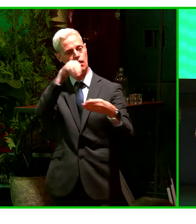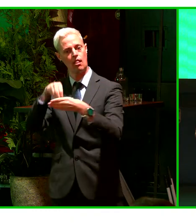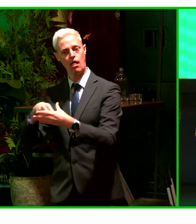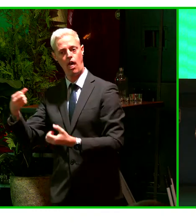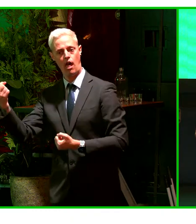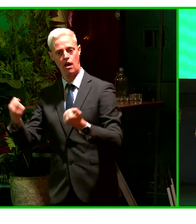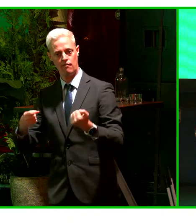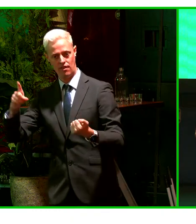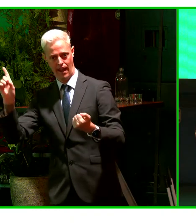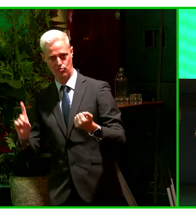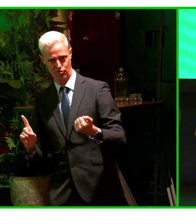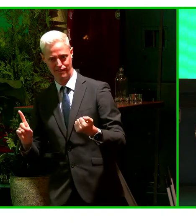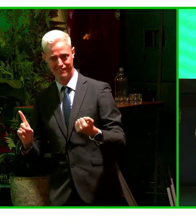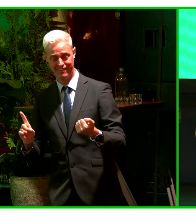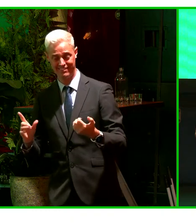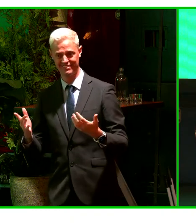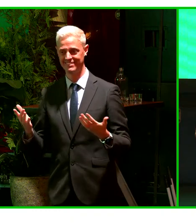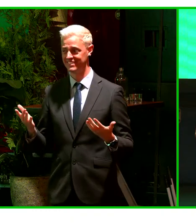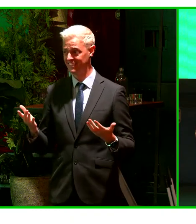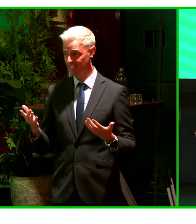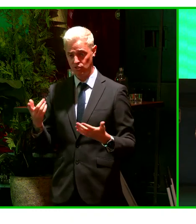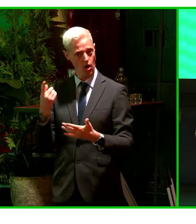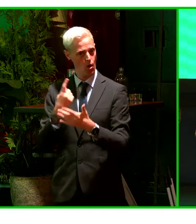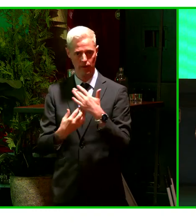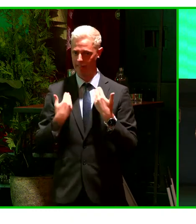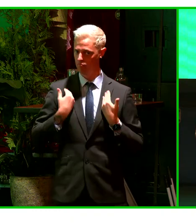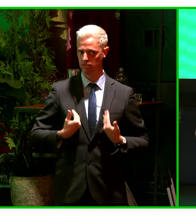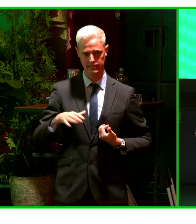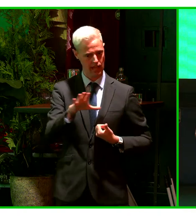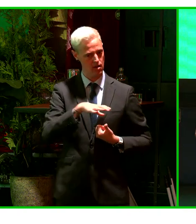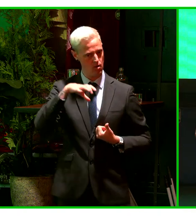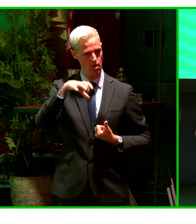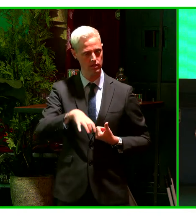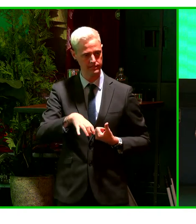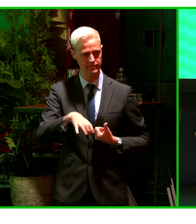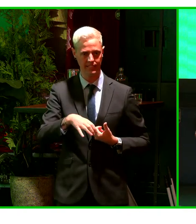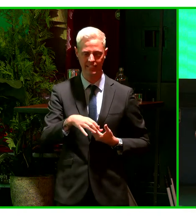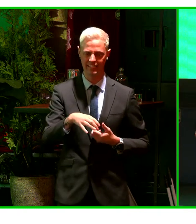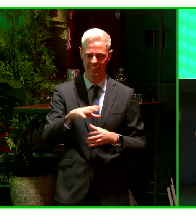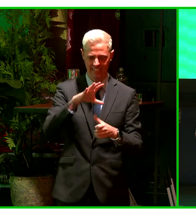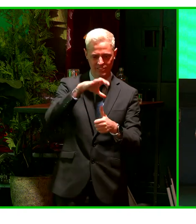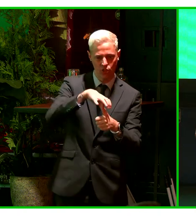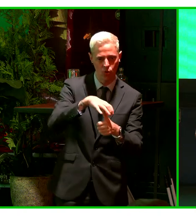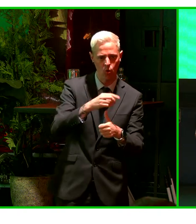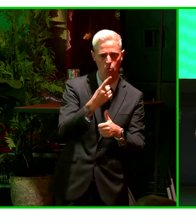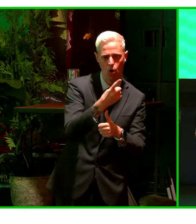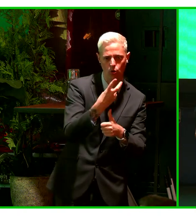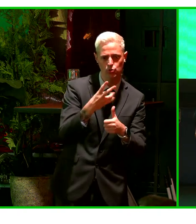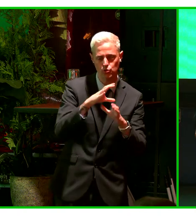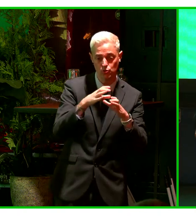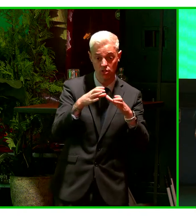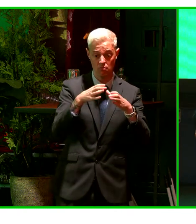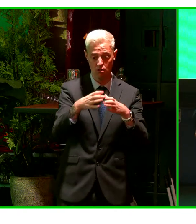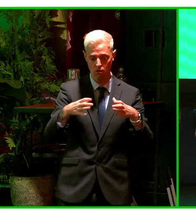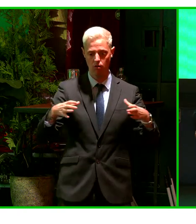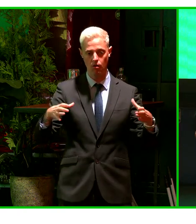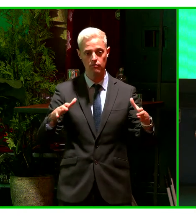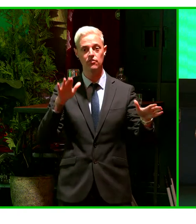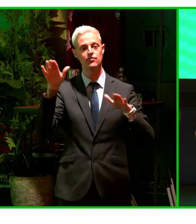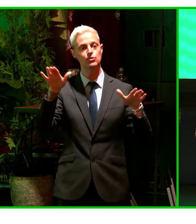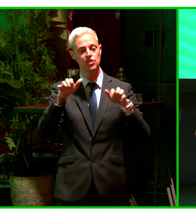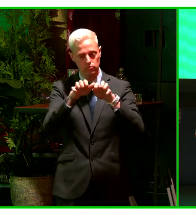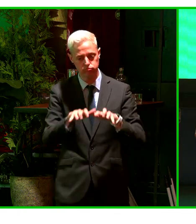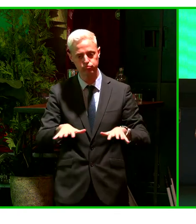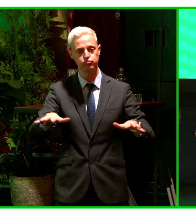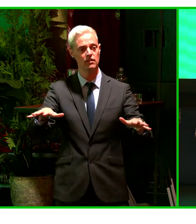key of that is not just doing it in the affluent areas, not just building the ones and twos, but actually building the infrastructure for the future. So